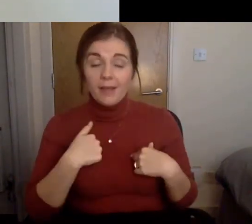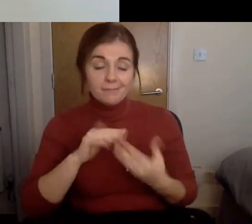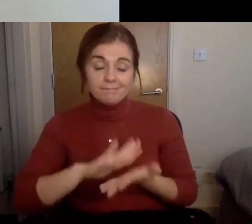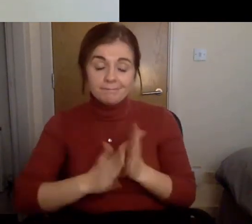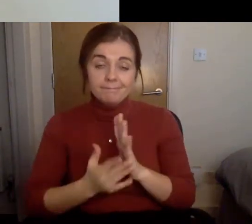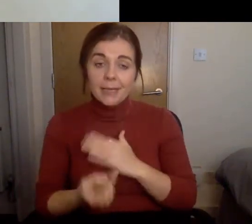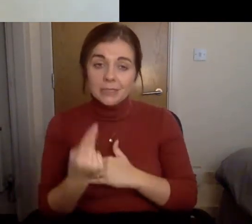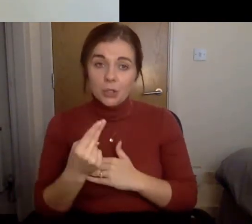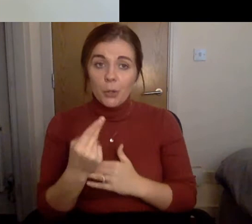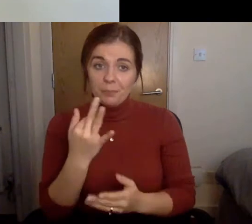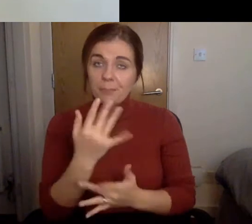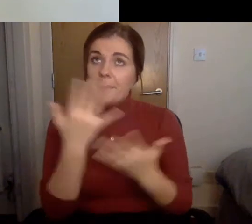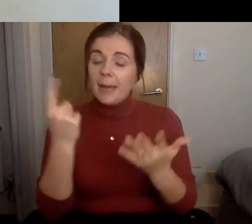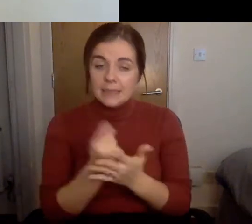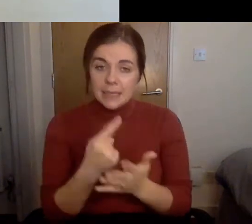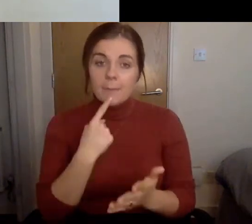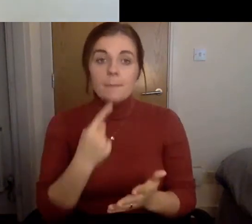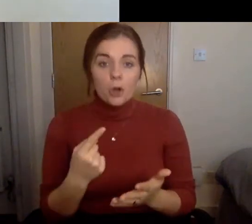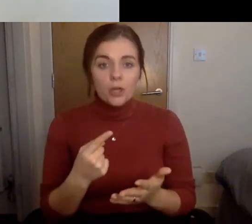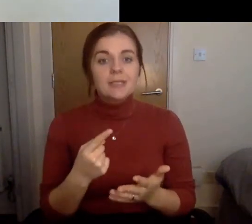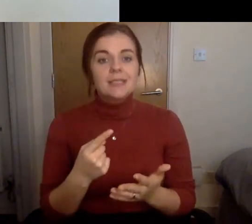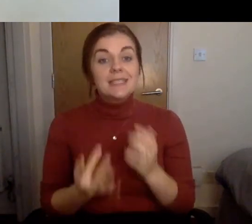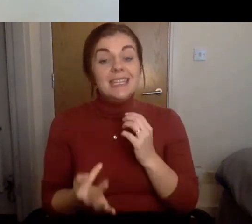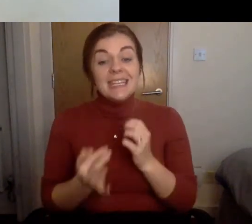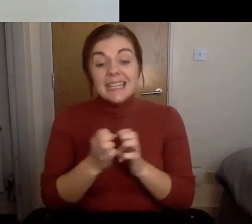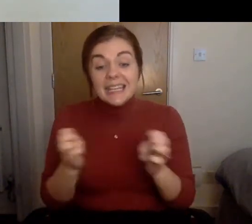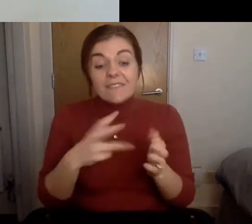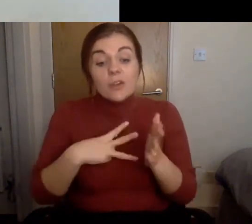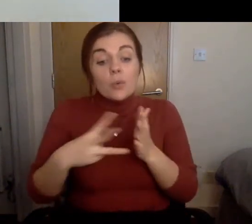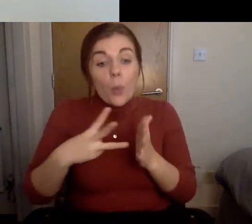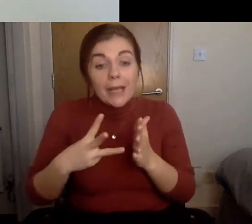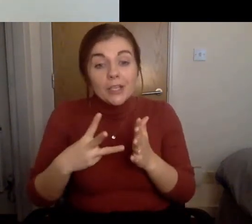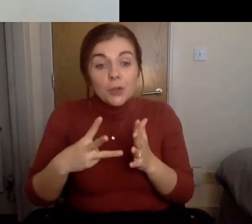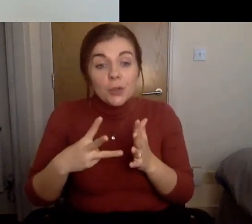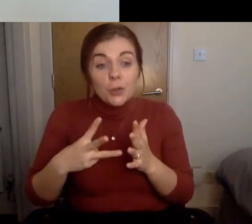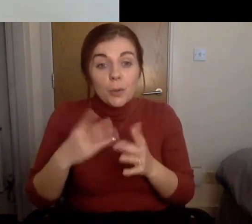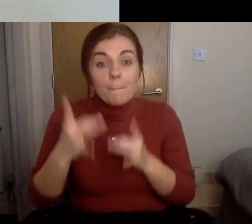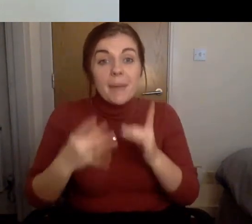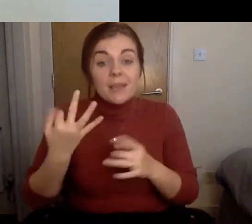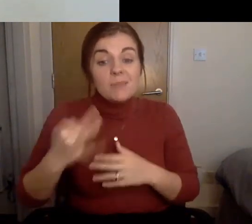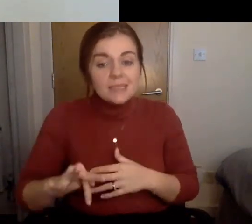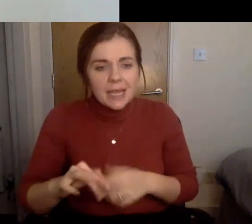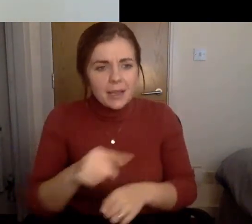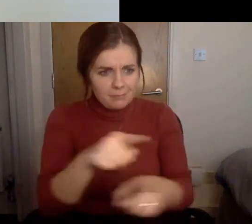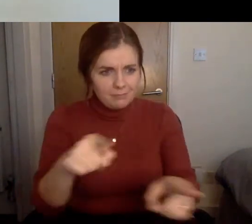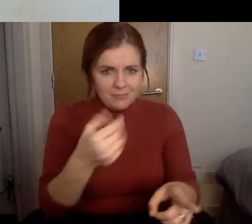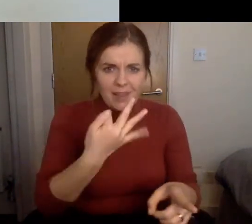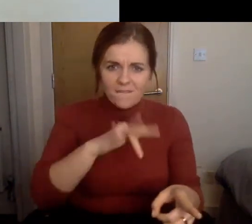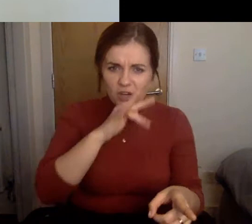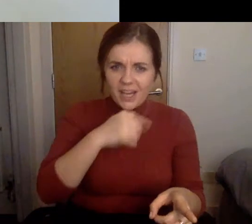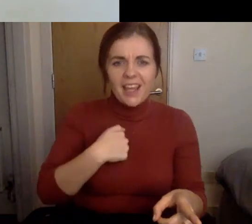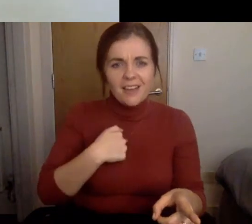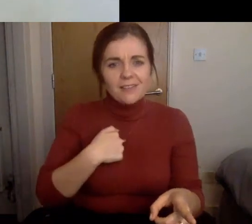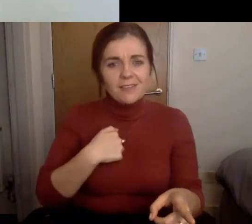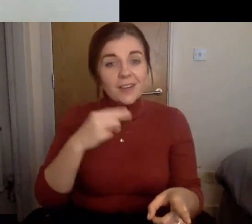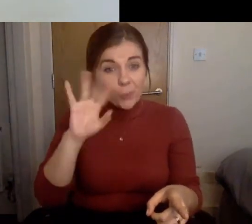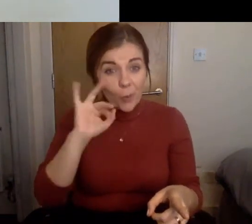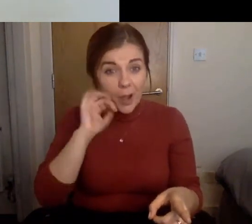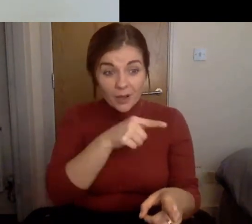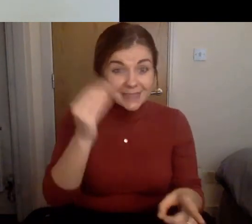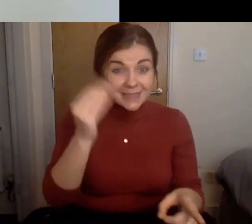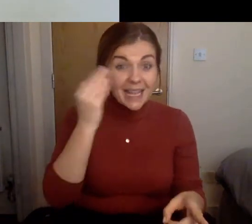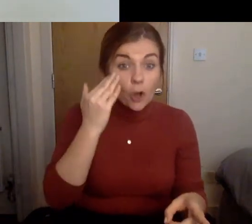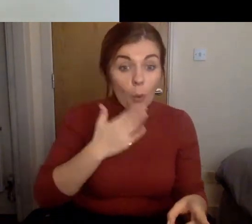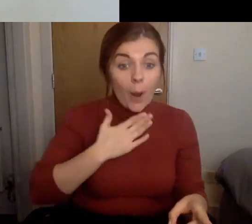but where you're operating out of that, even when you put your foot in it, they forgive you, because they know that you're just trying to